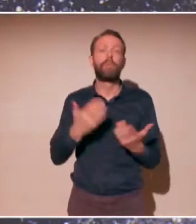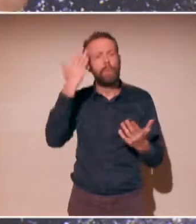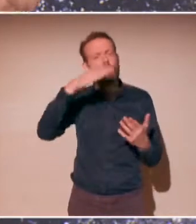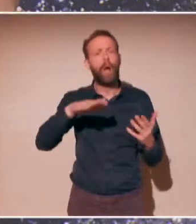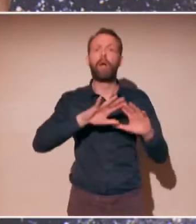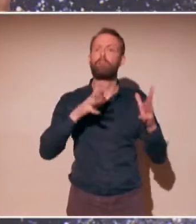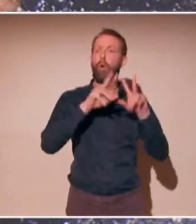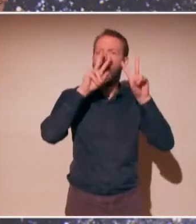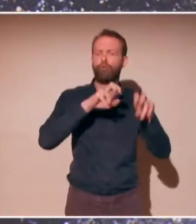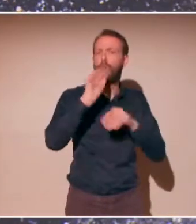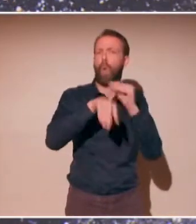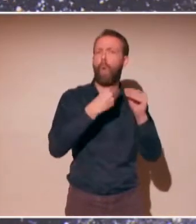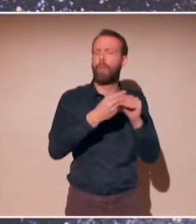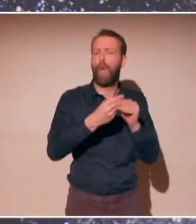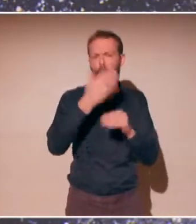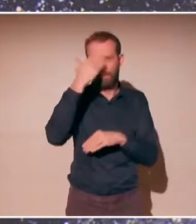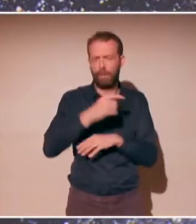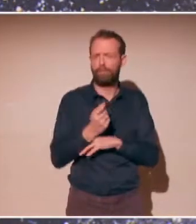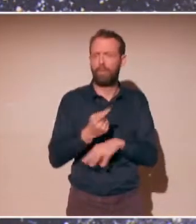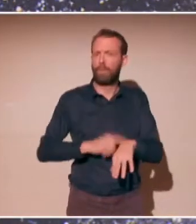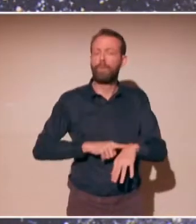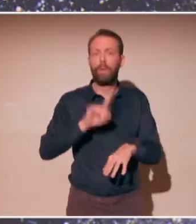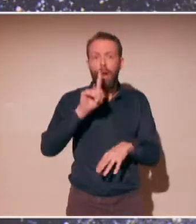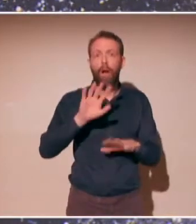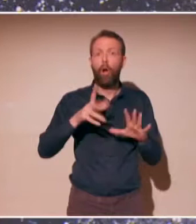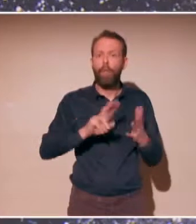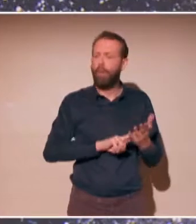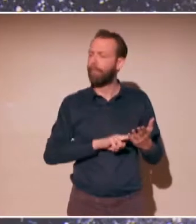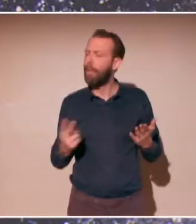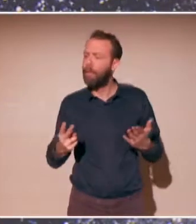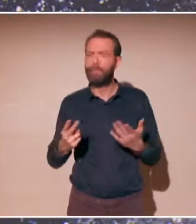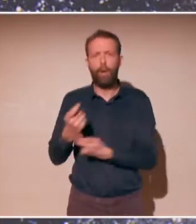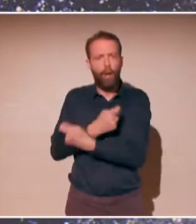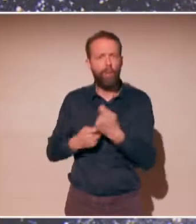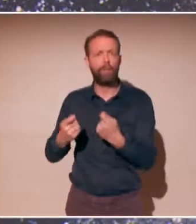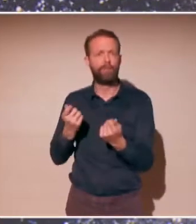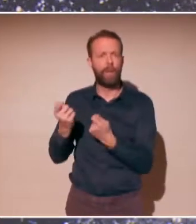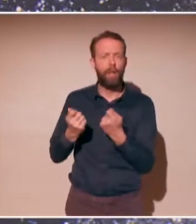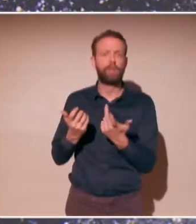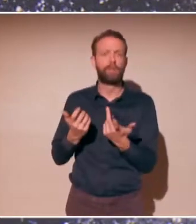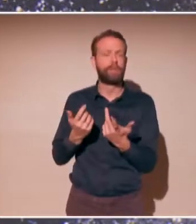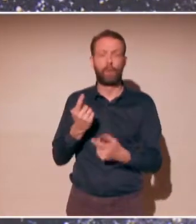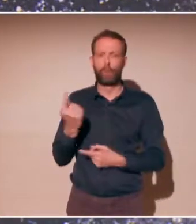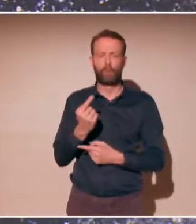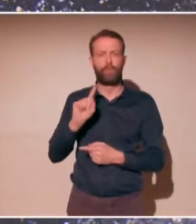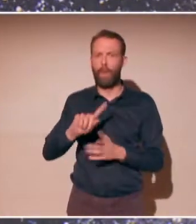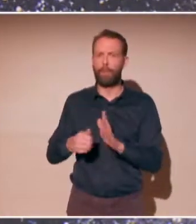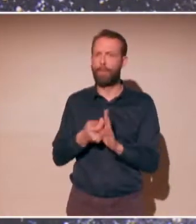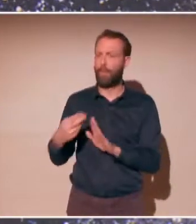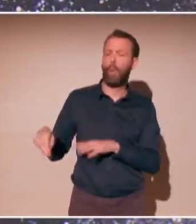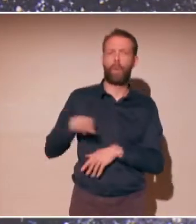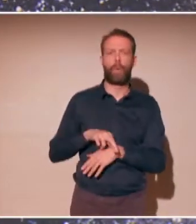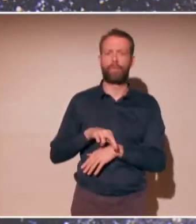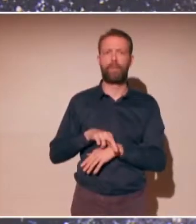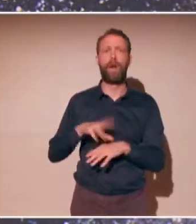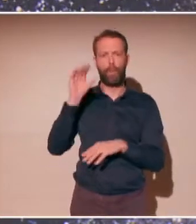individuals operating on this area, users, all of this means that given the fact there's an economic and